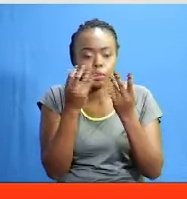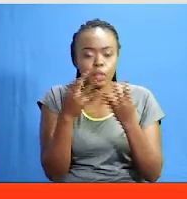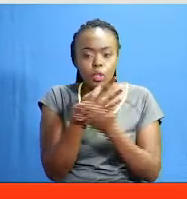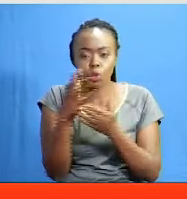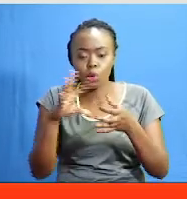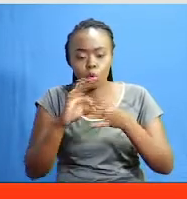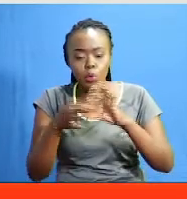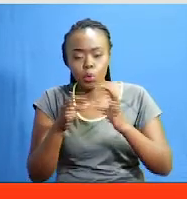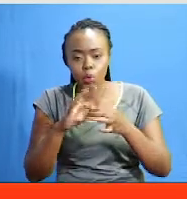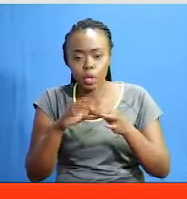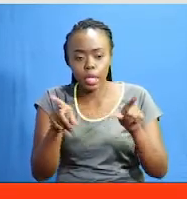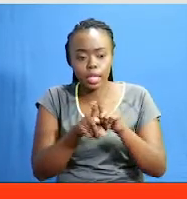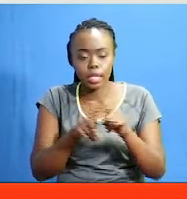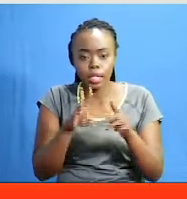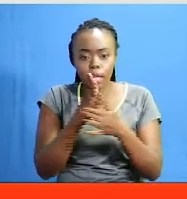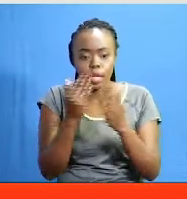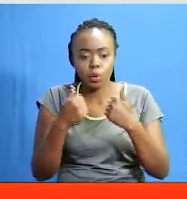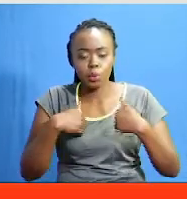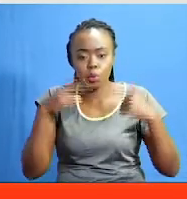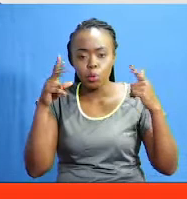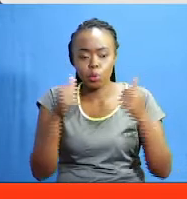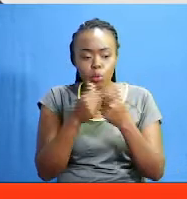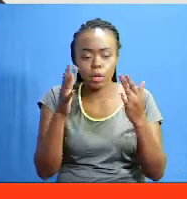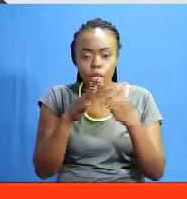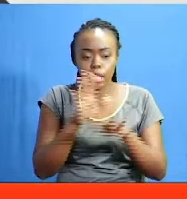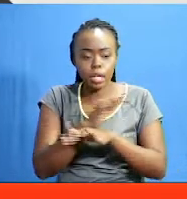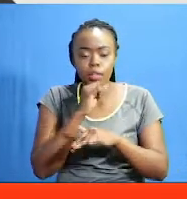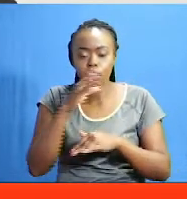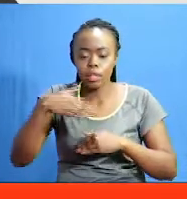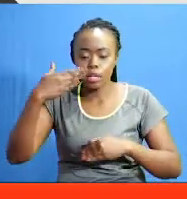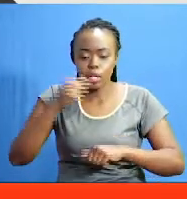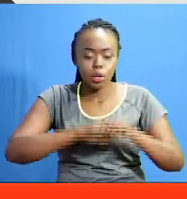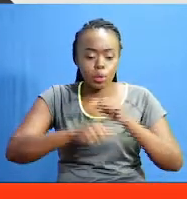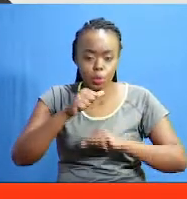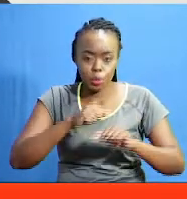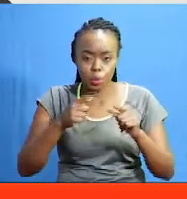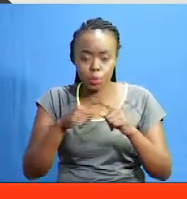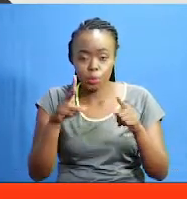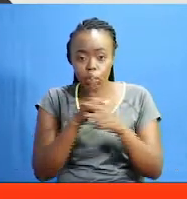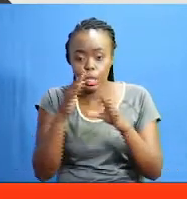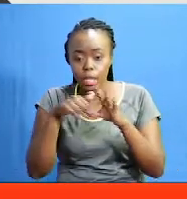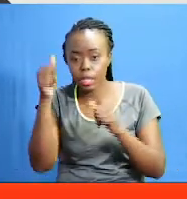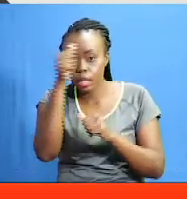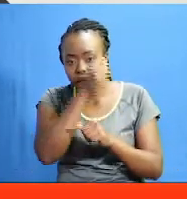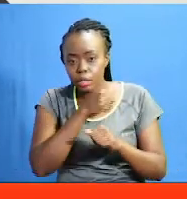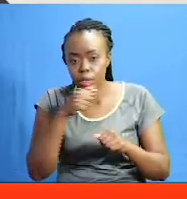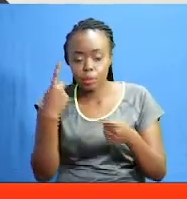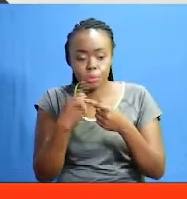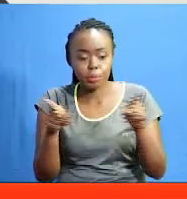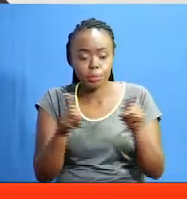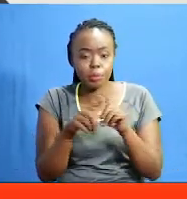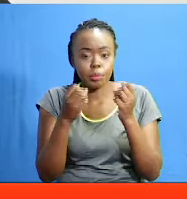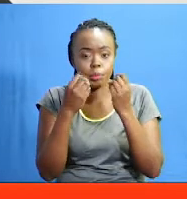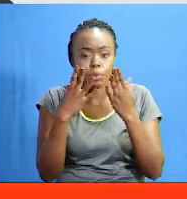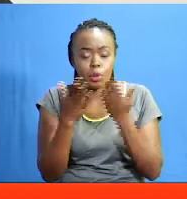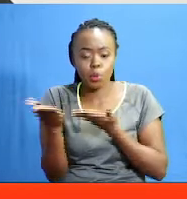most of the connectivity on GSM, on Wi-Fi, on internet cable is always around cities in Africa. But